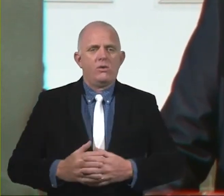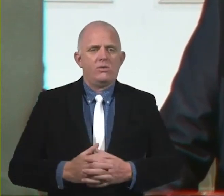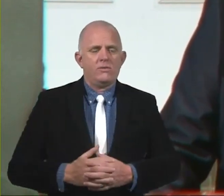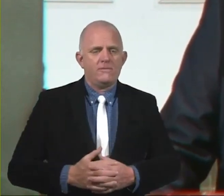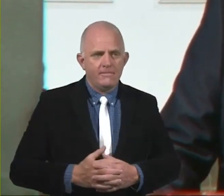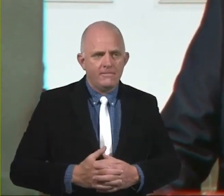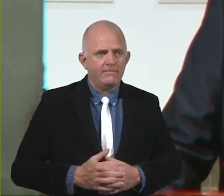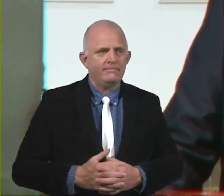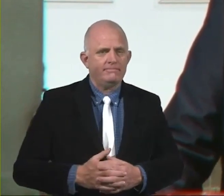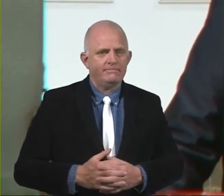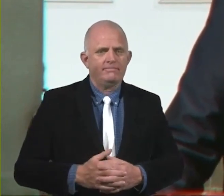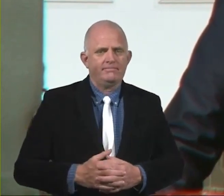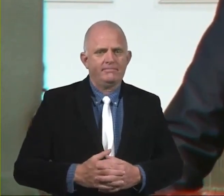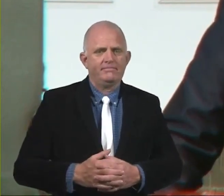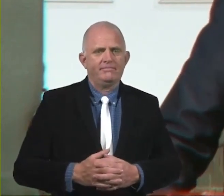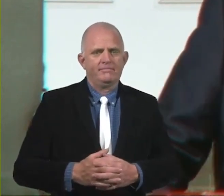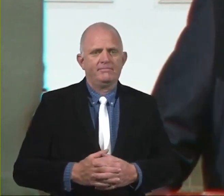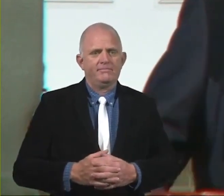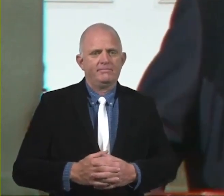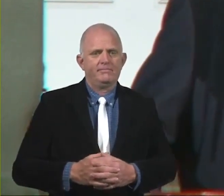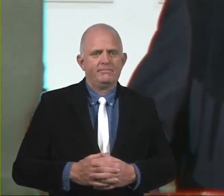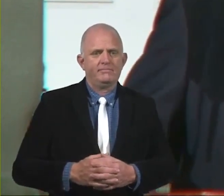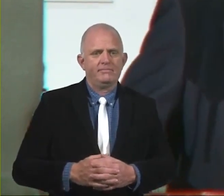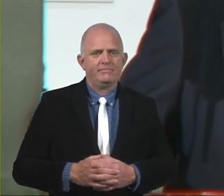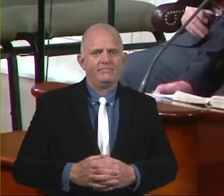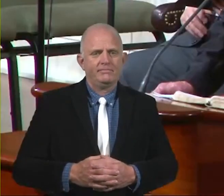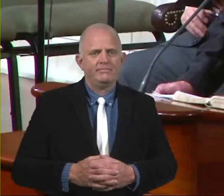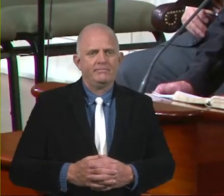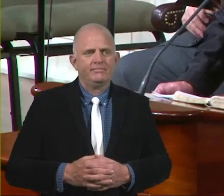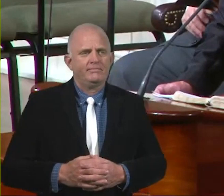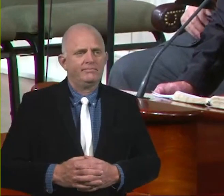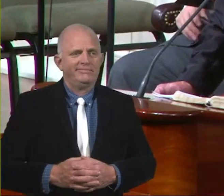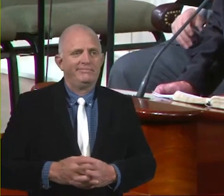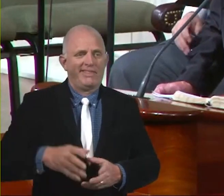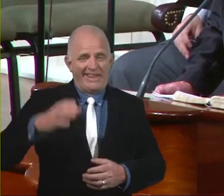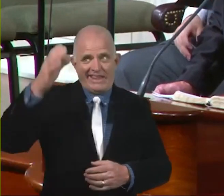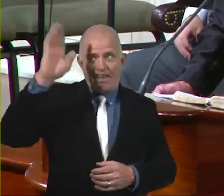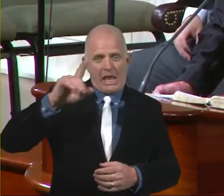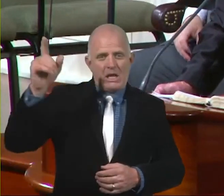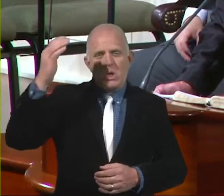Huh? Hey, God knows what's on your cell phone.